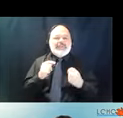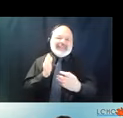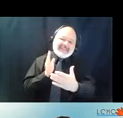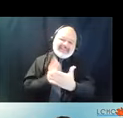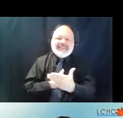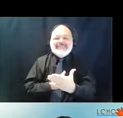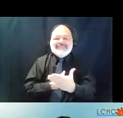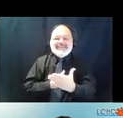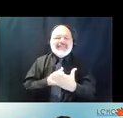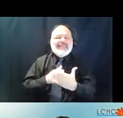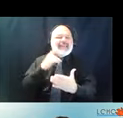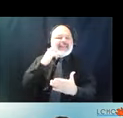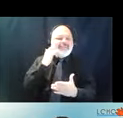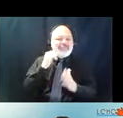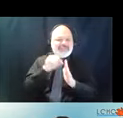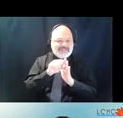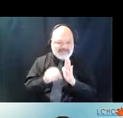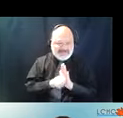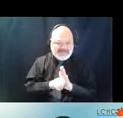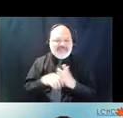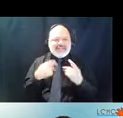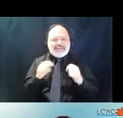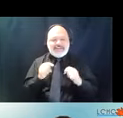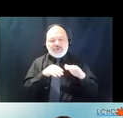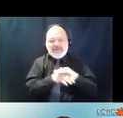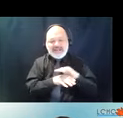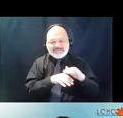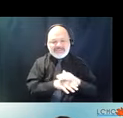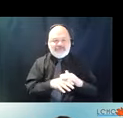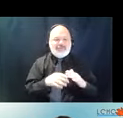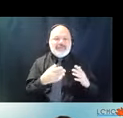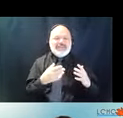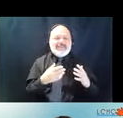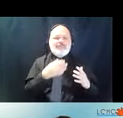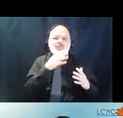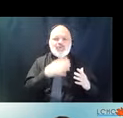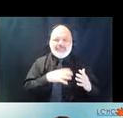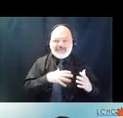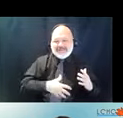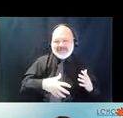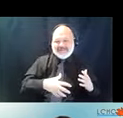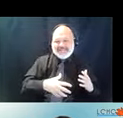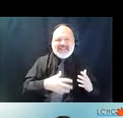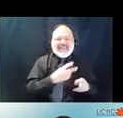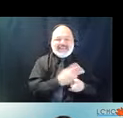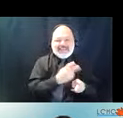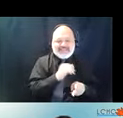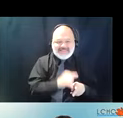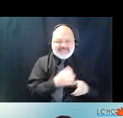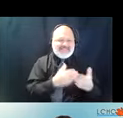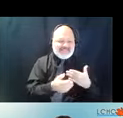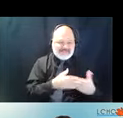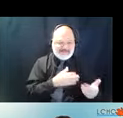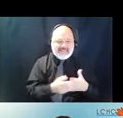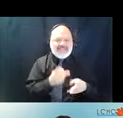California, ensuring that all women receive access to prenatal care regardless of immigration status. Mm-hmm. And at the time, it preserved prenatal care